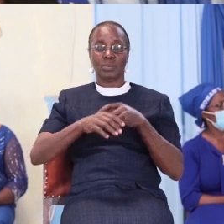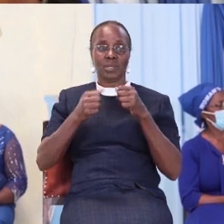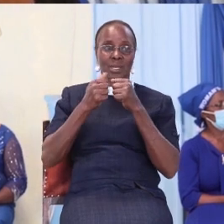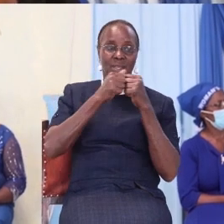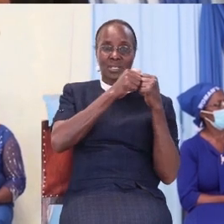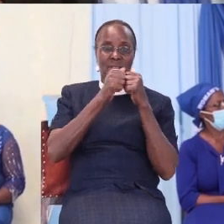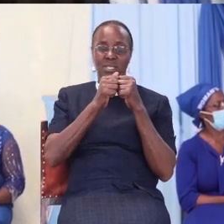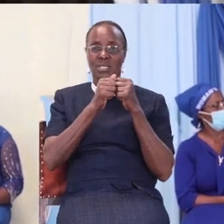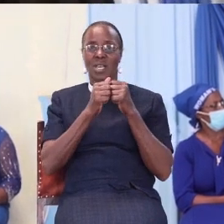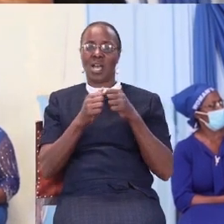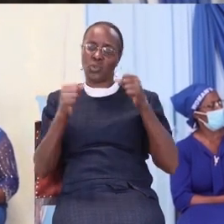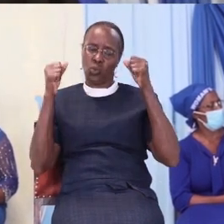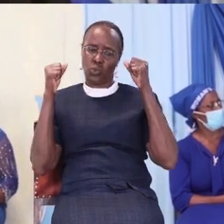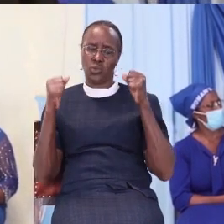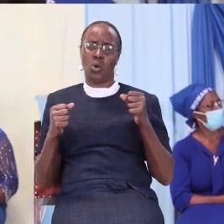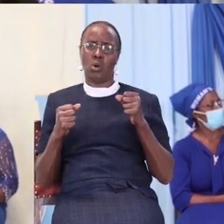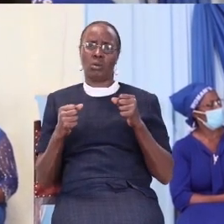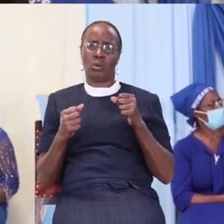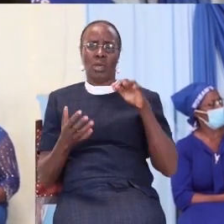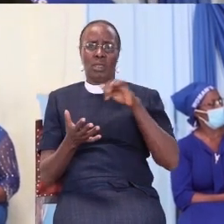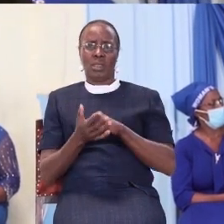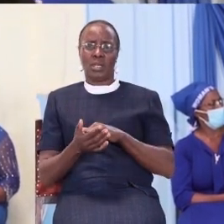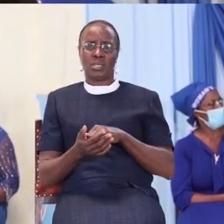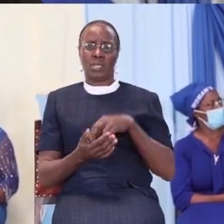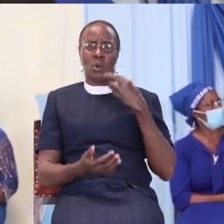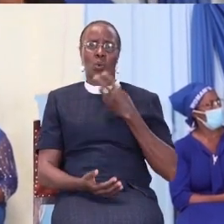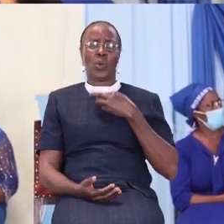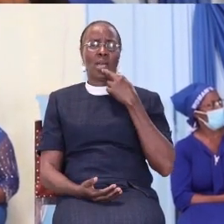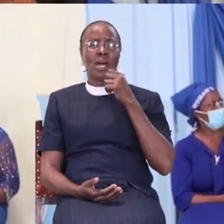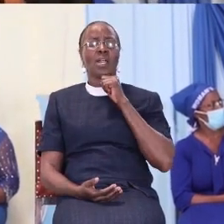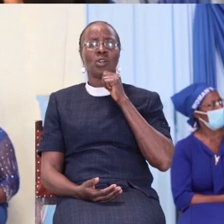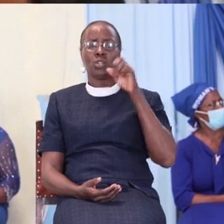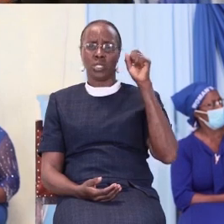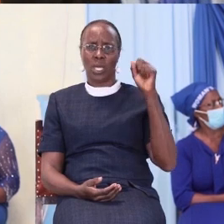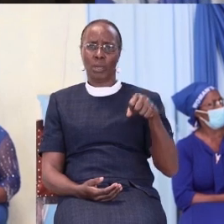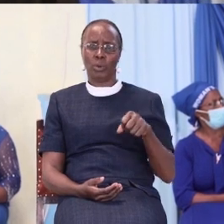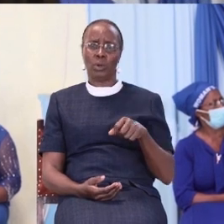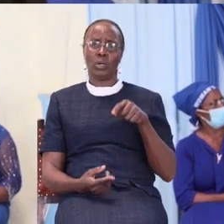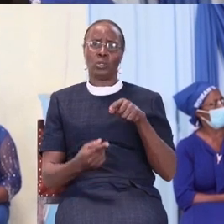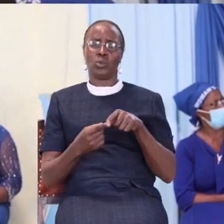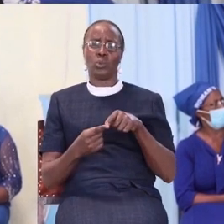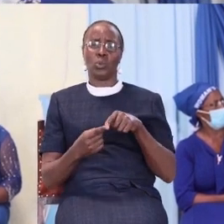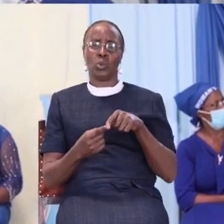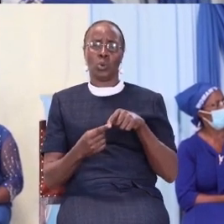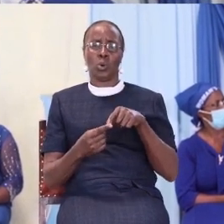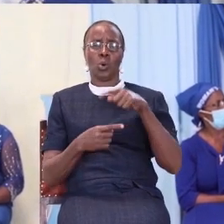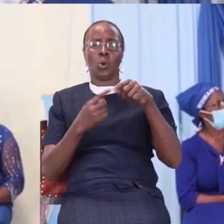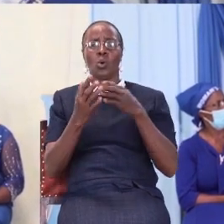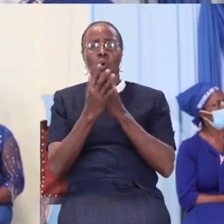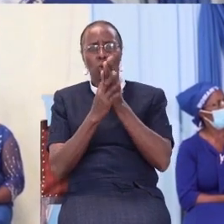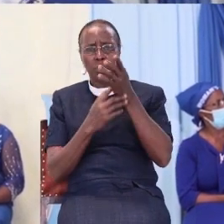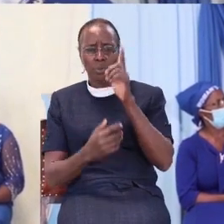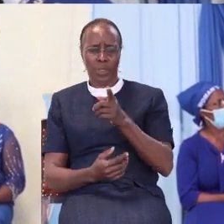And I know even today and this morning, we may be in a situation, all of